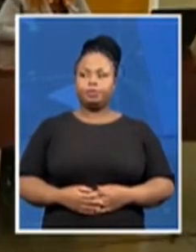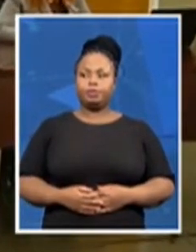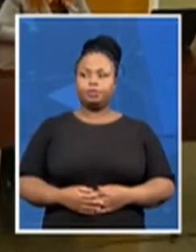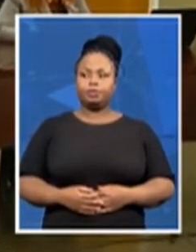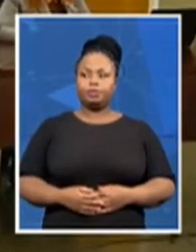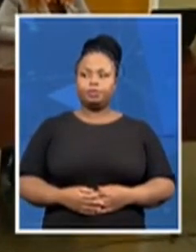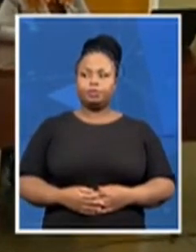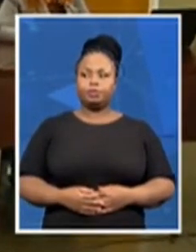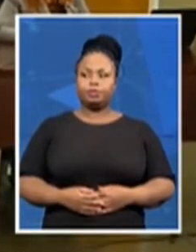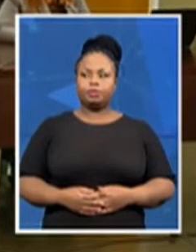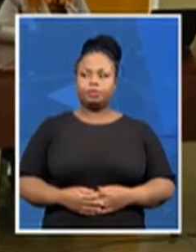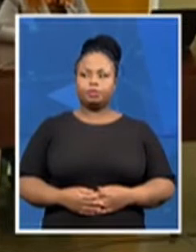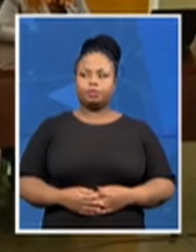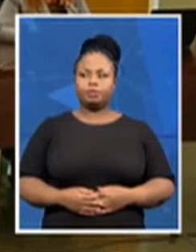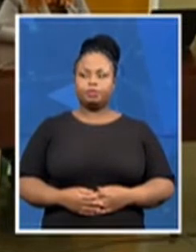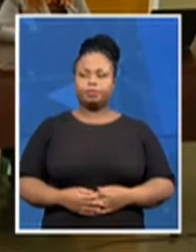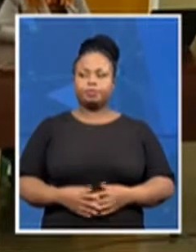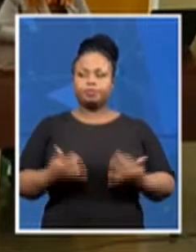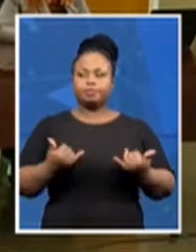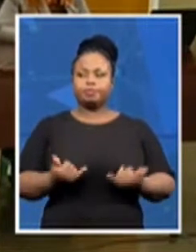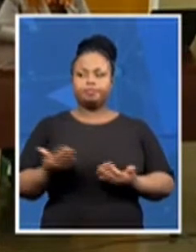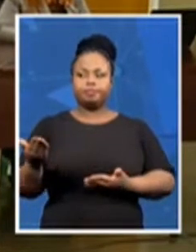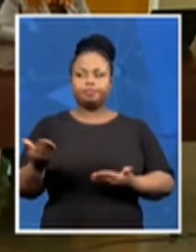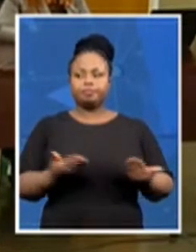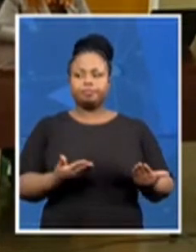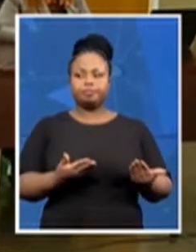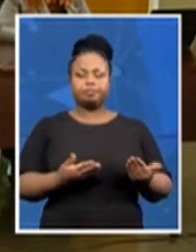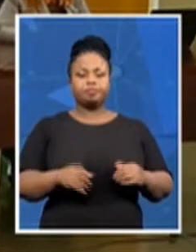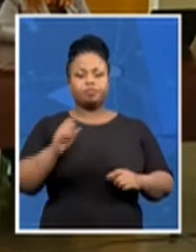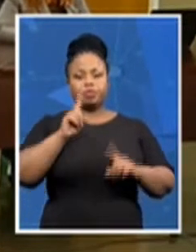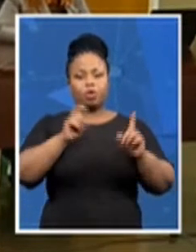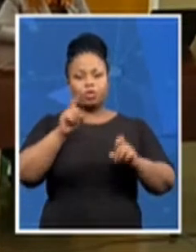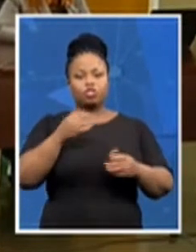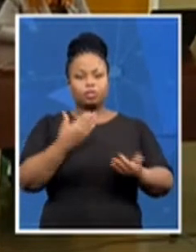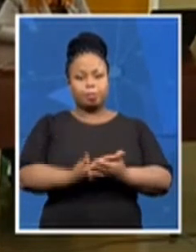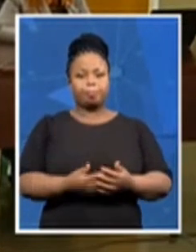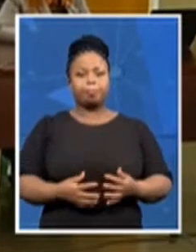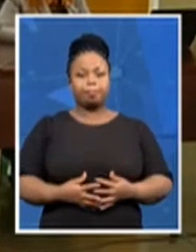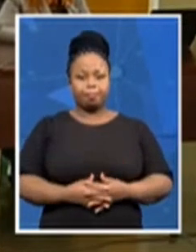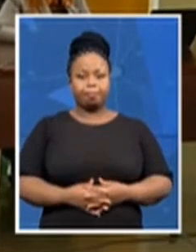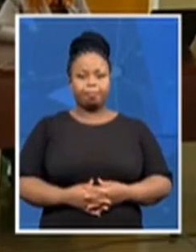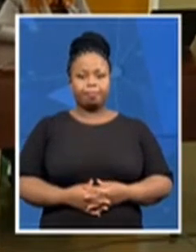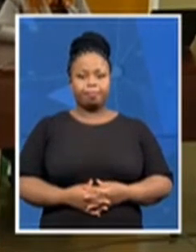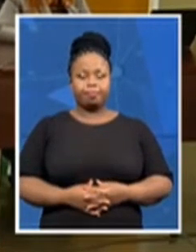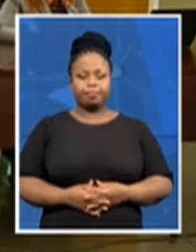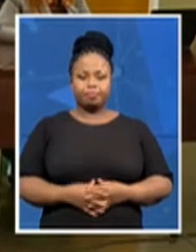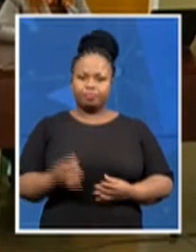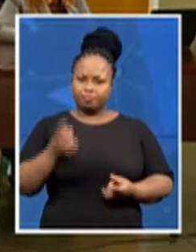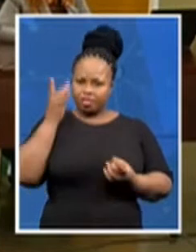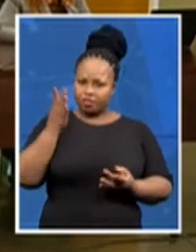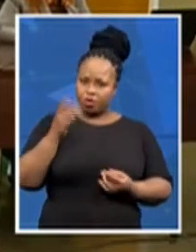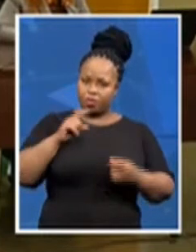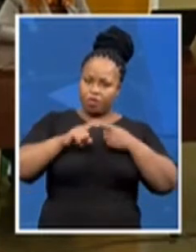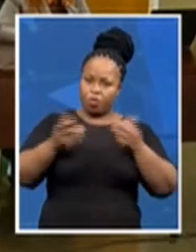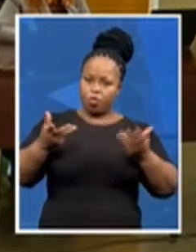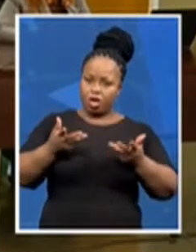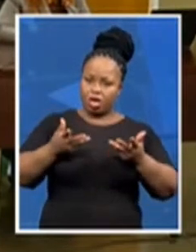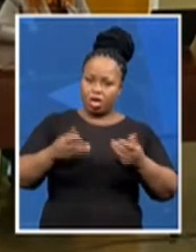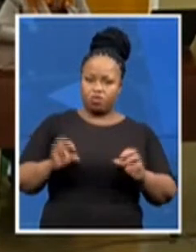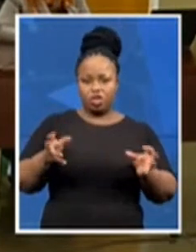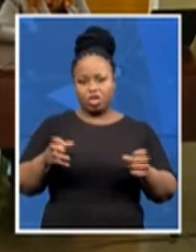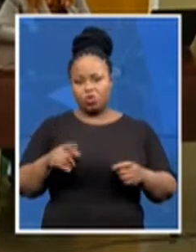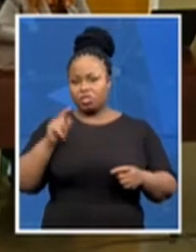invite colleagues in the media to ask questions. You can just please indicate which media house you come from, your name, and then ask the